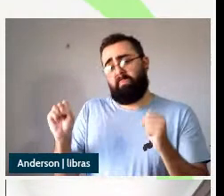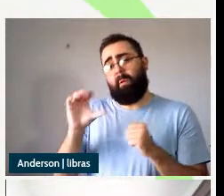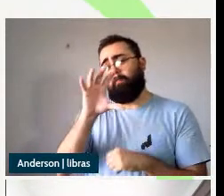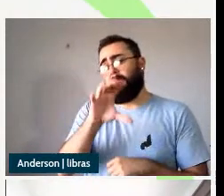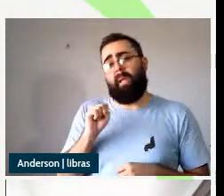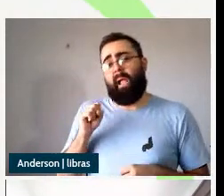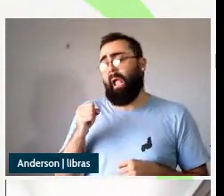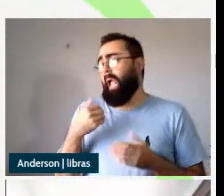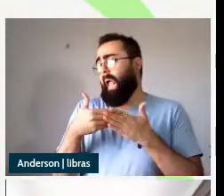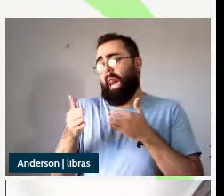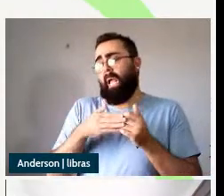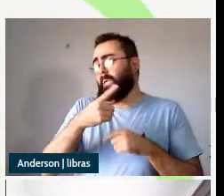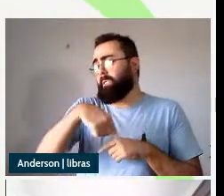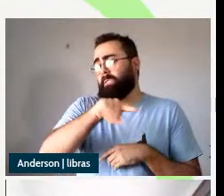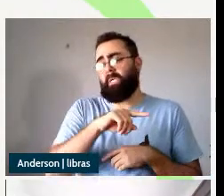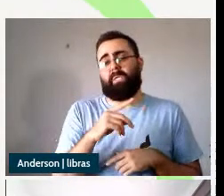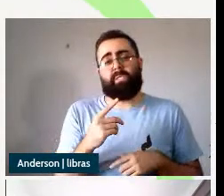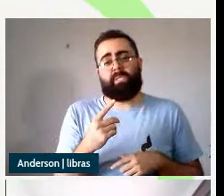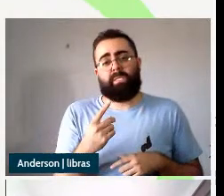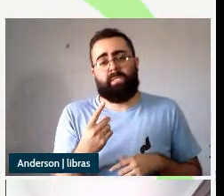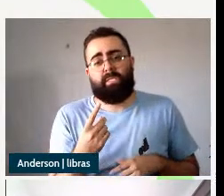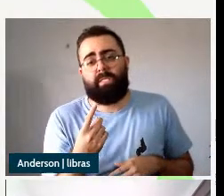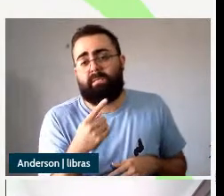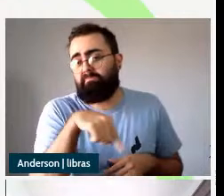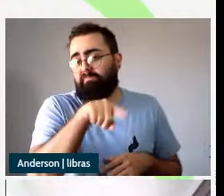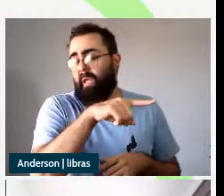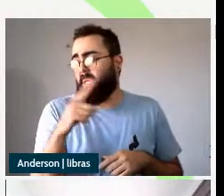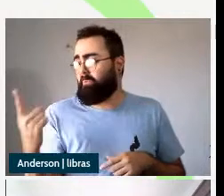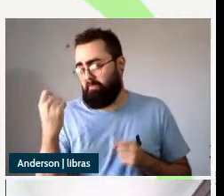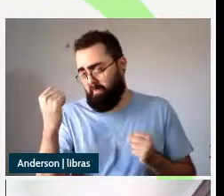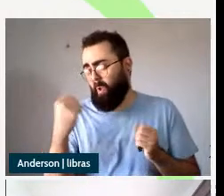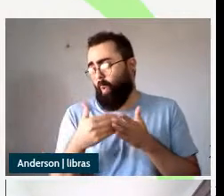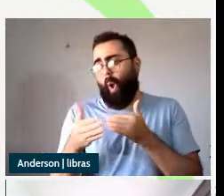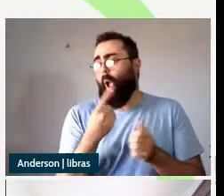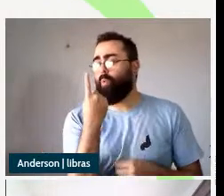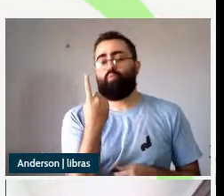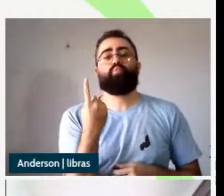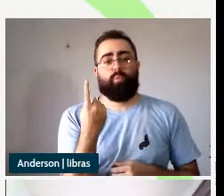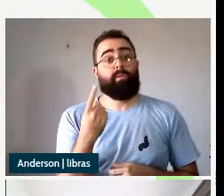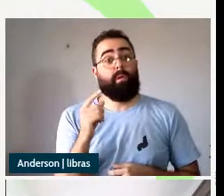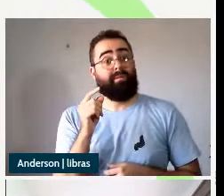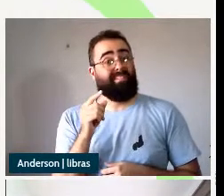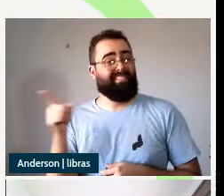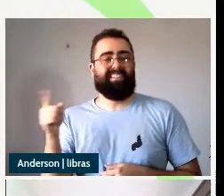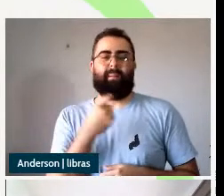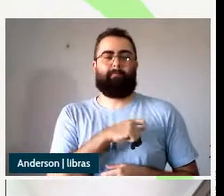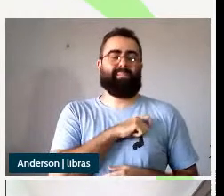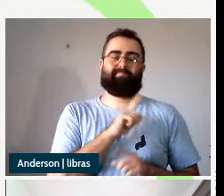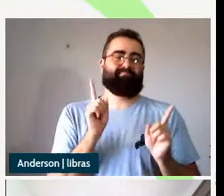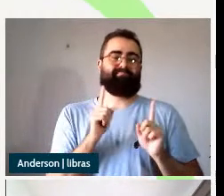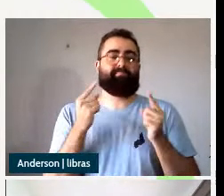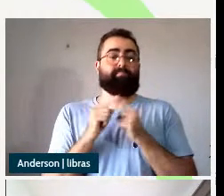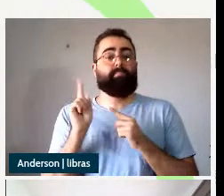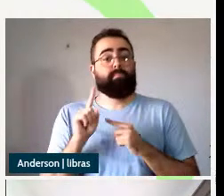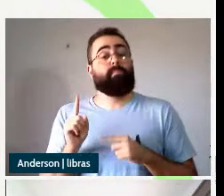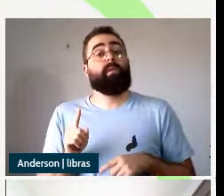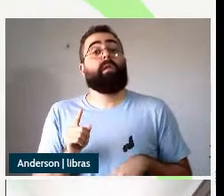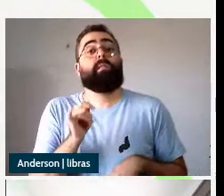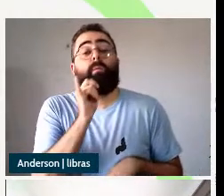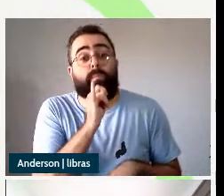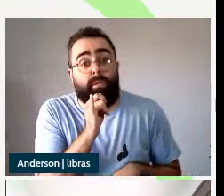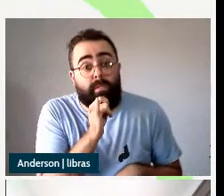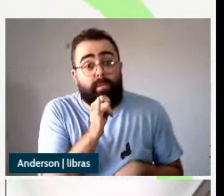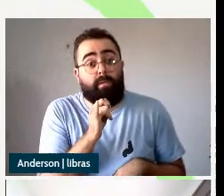you want and that's perfectly fine. So this works in a different way than if there were no